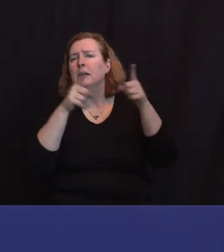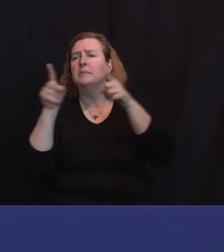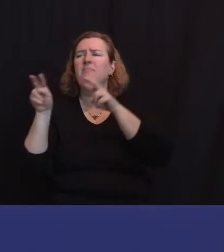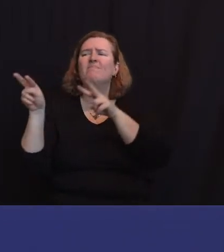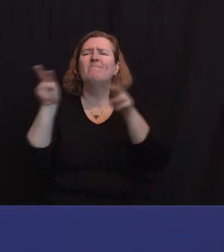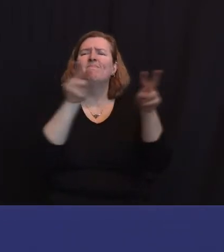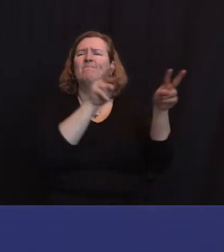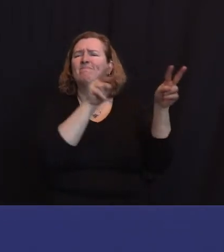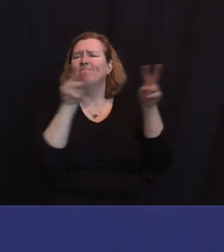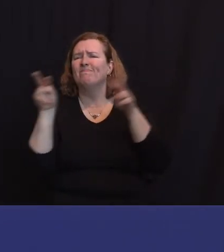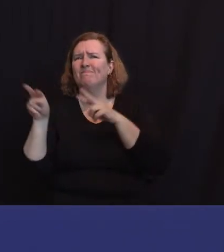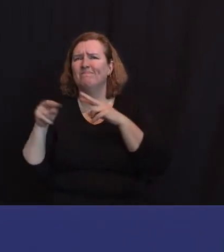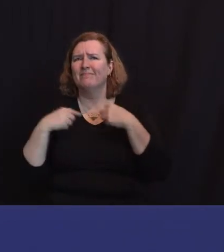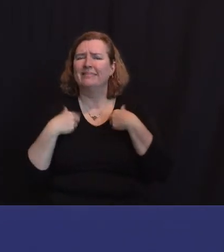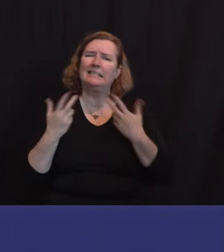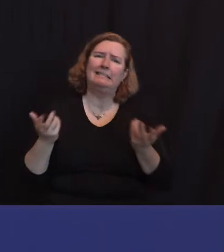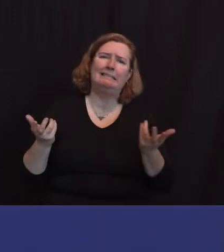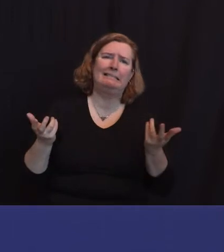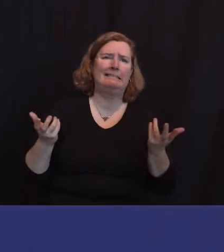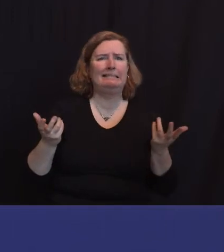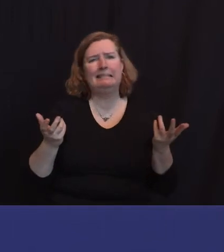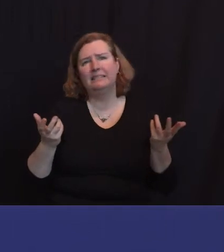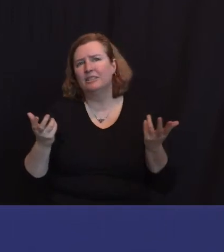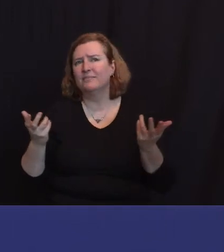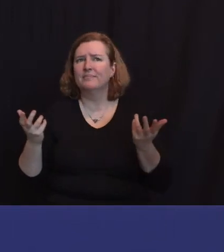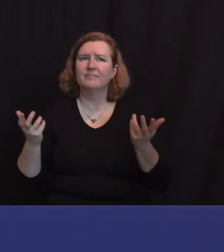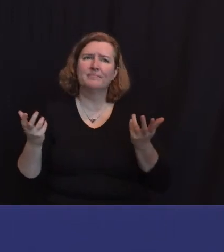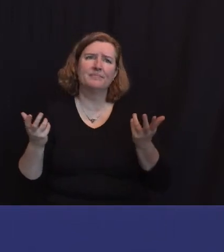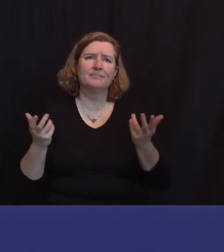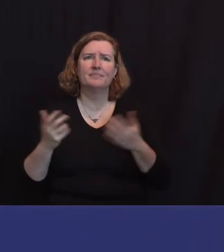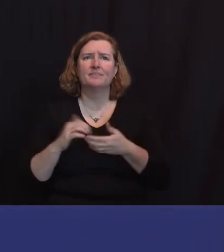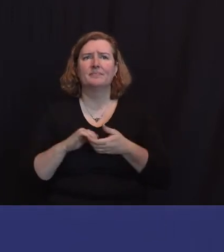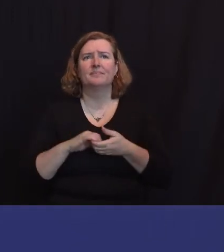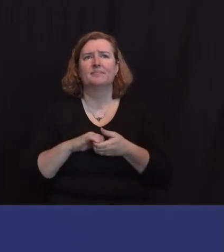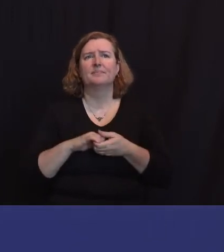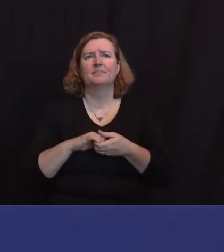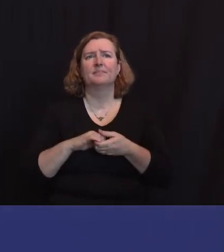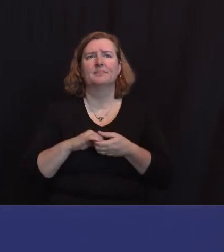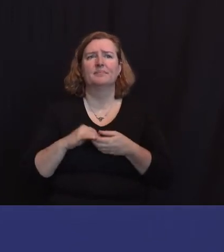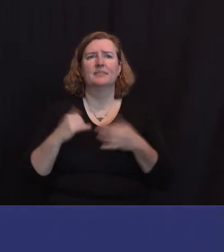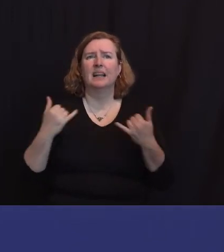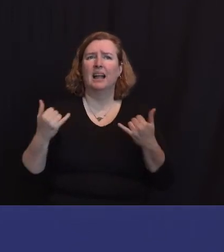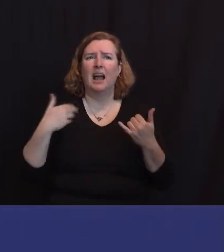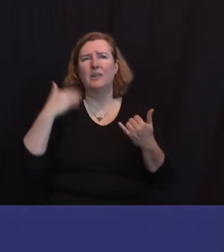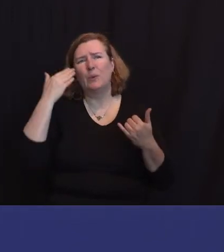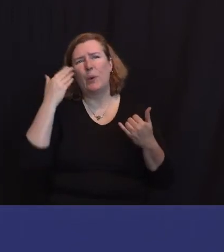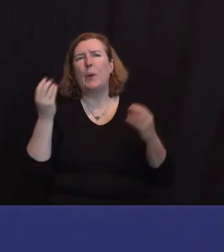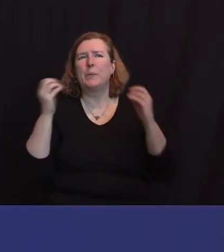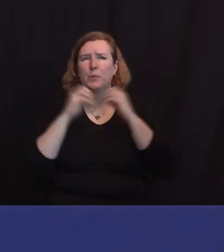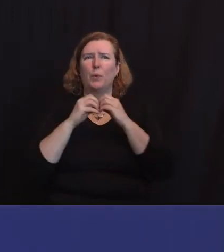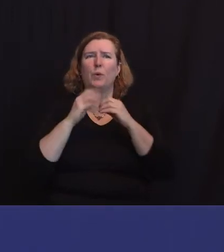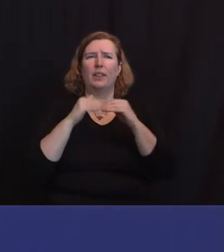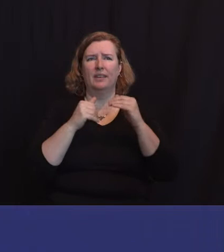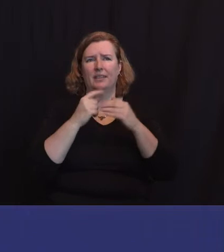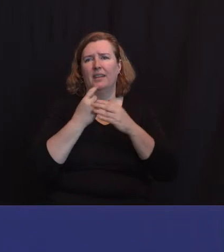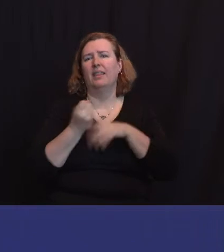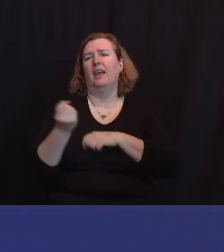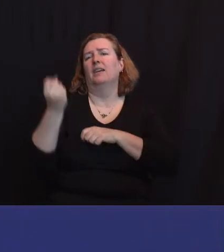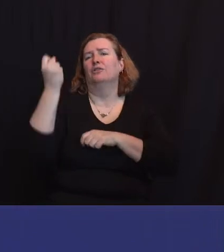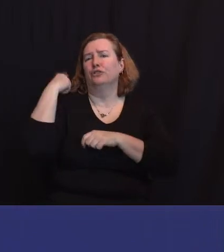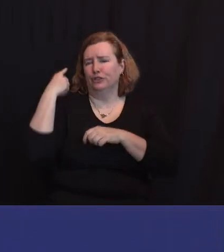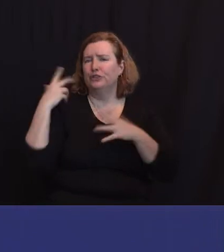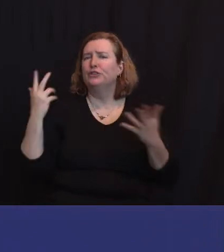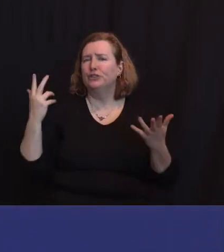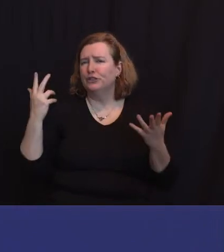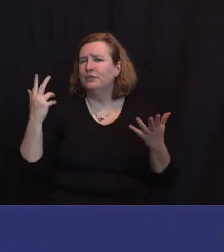part two of a similar reality, but with a lot more knowledge and a lot more capacities and behavior that we know works